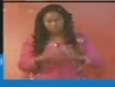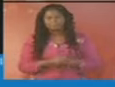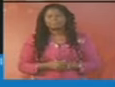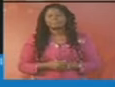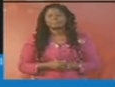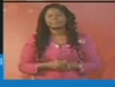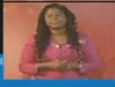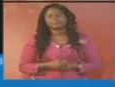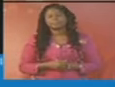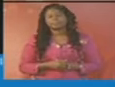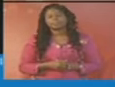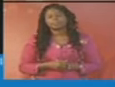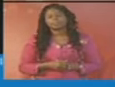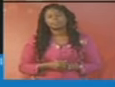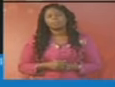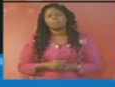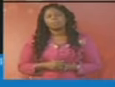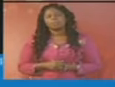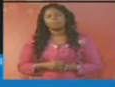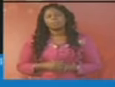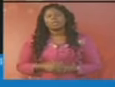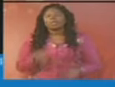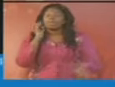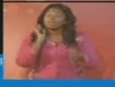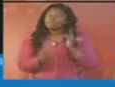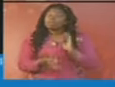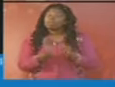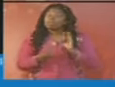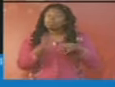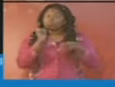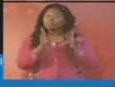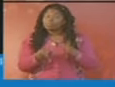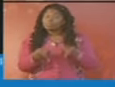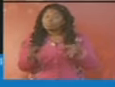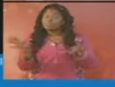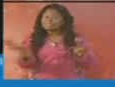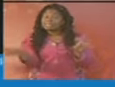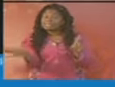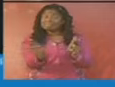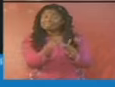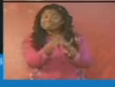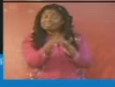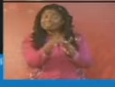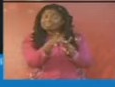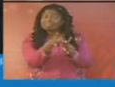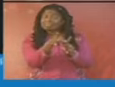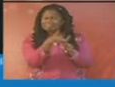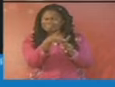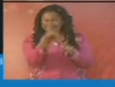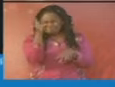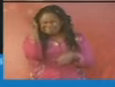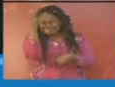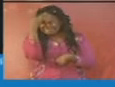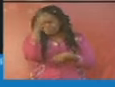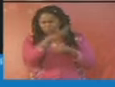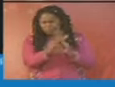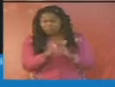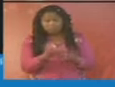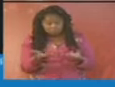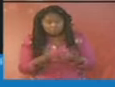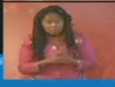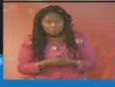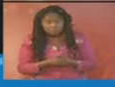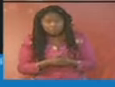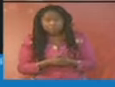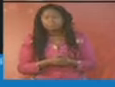Just to follow up, if someone has had COVID, and would that person still be recommended to get